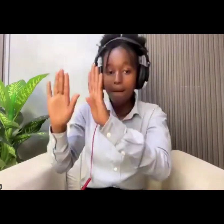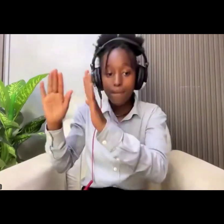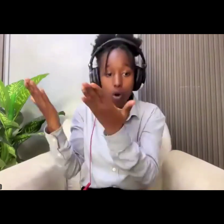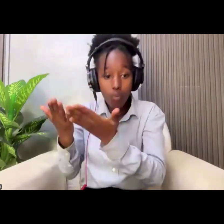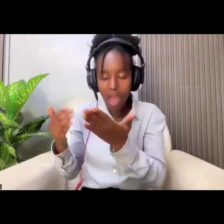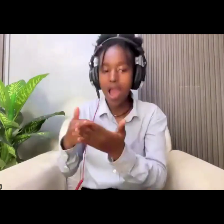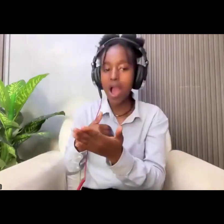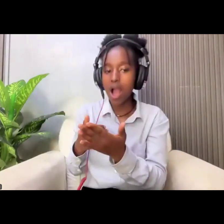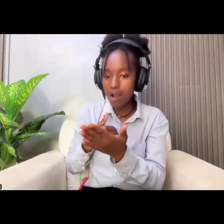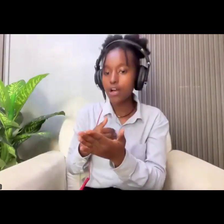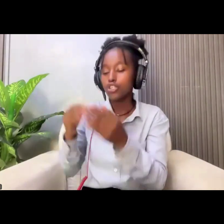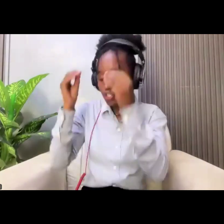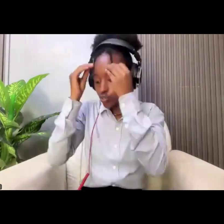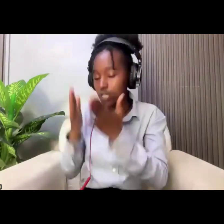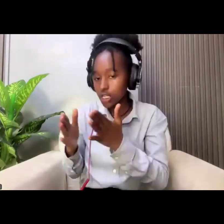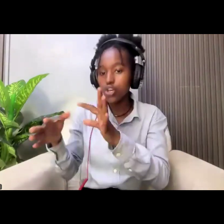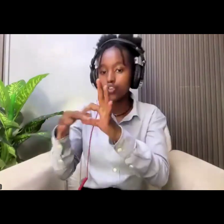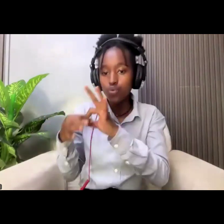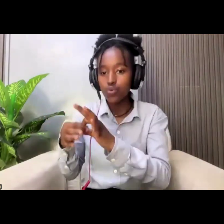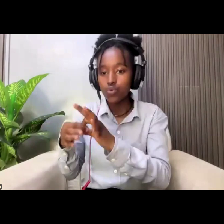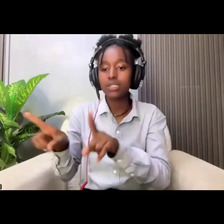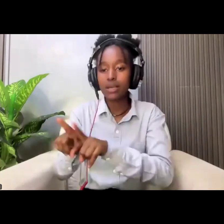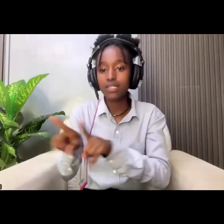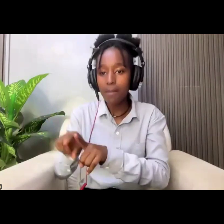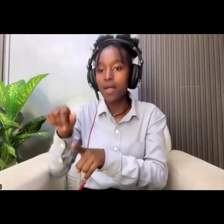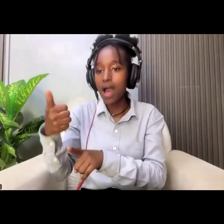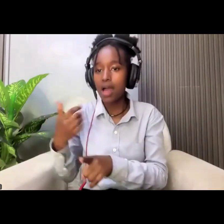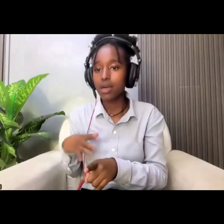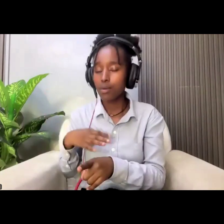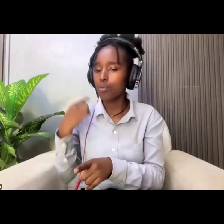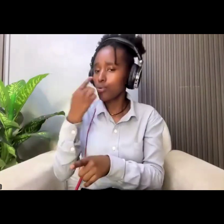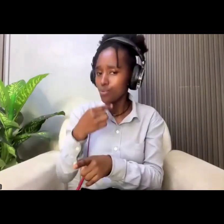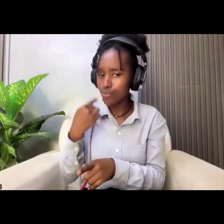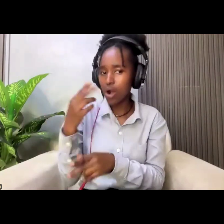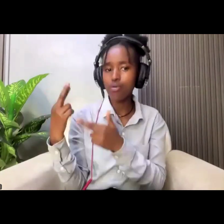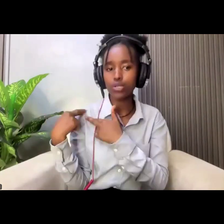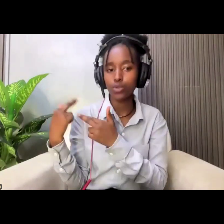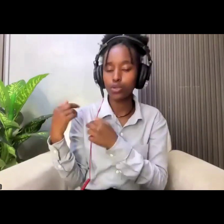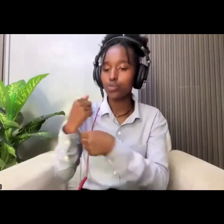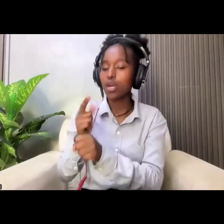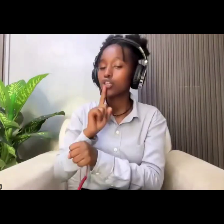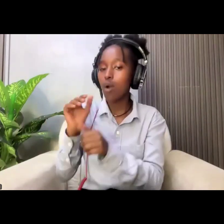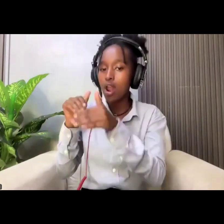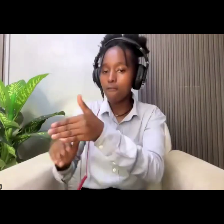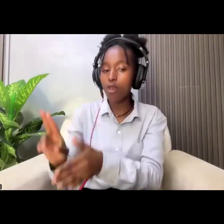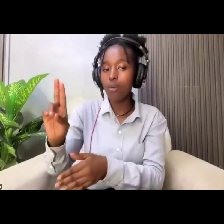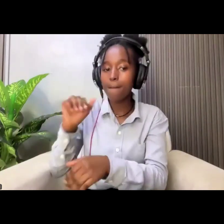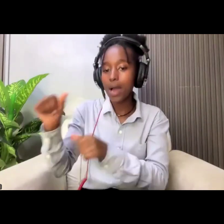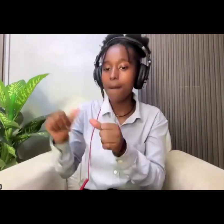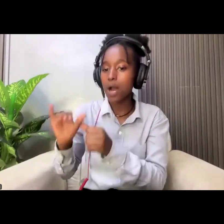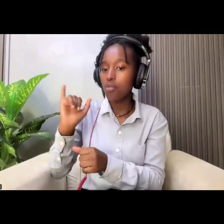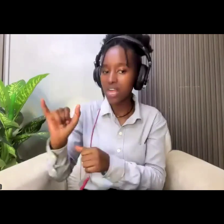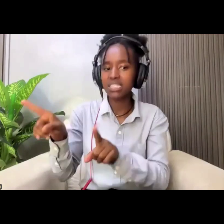students' union. There should be also an officer whose job it is to meet the adjustments that are